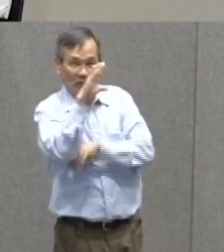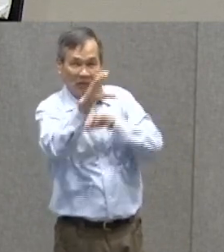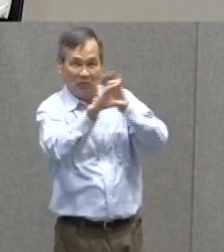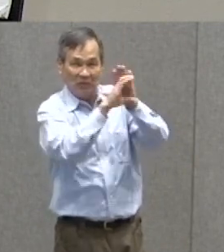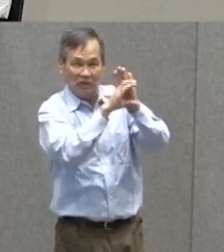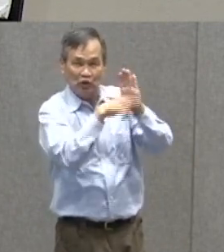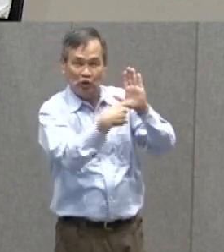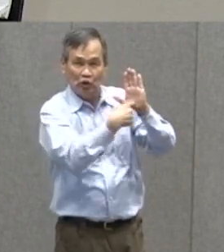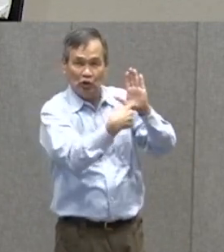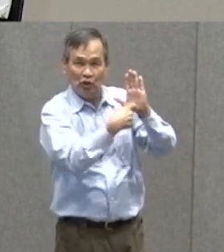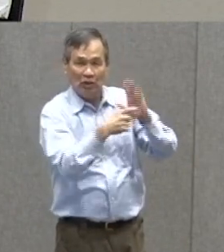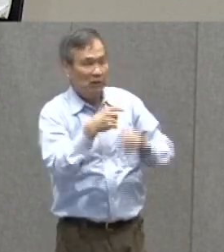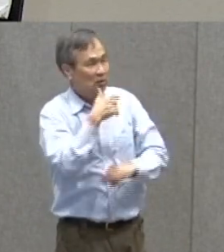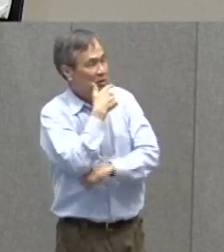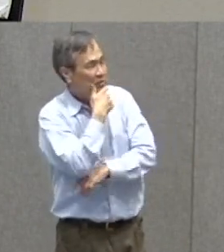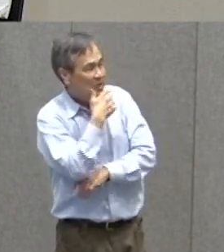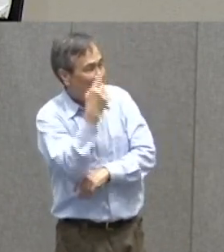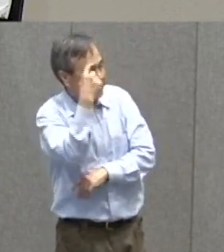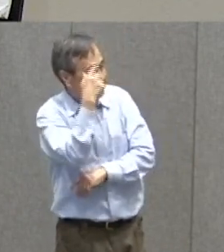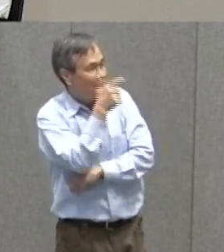lady. What